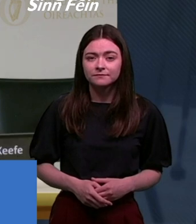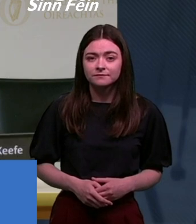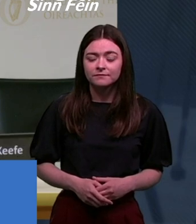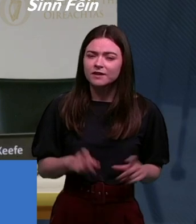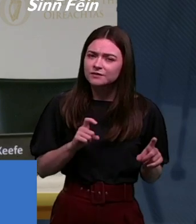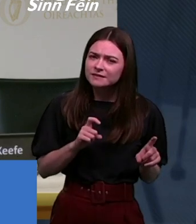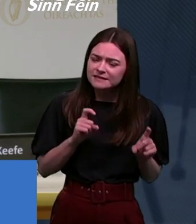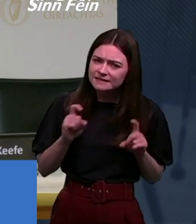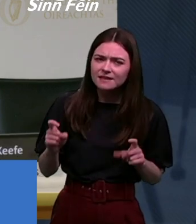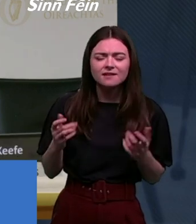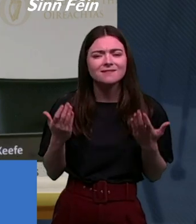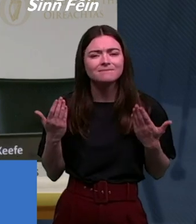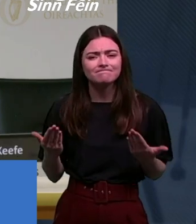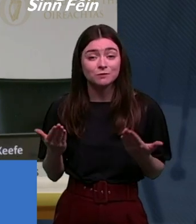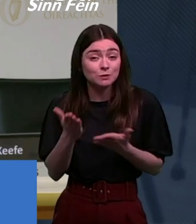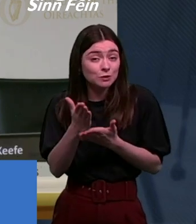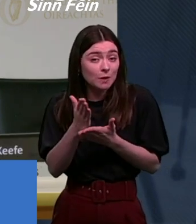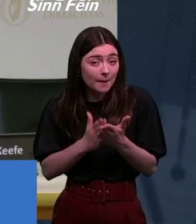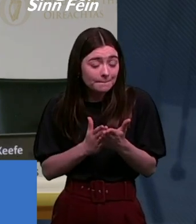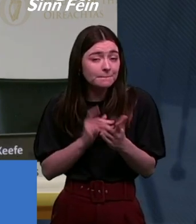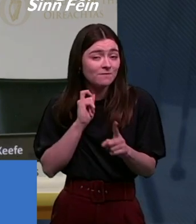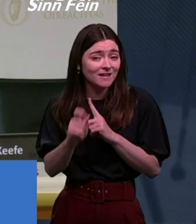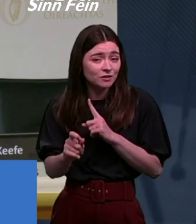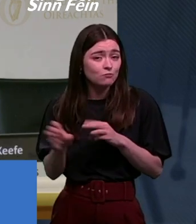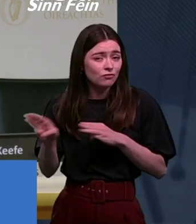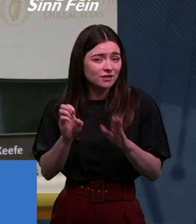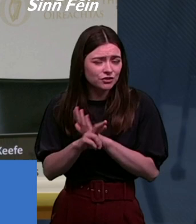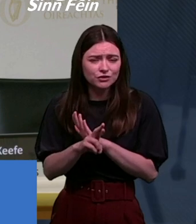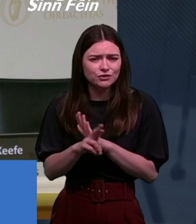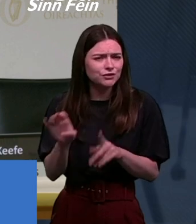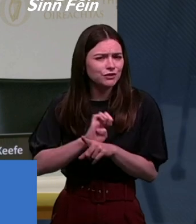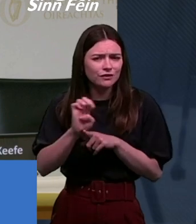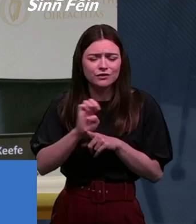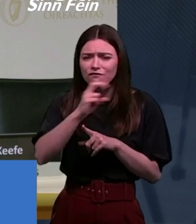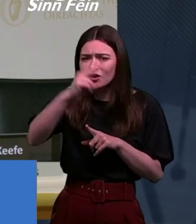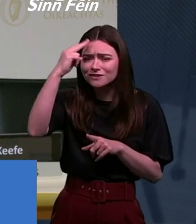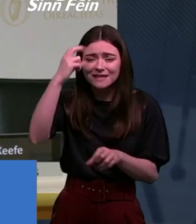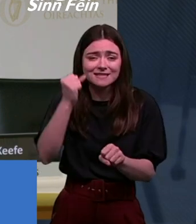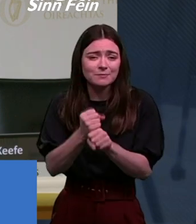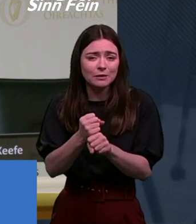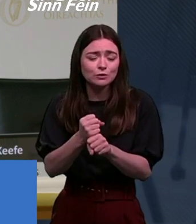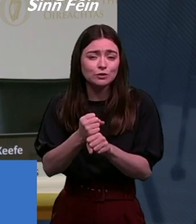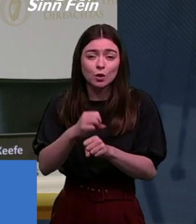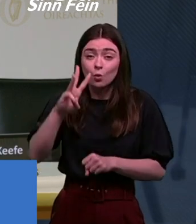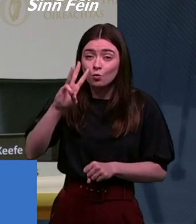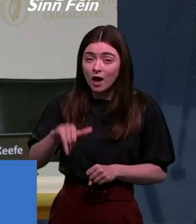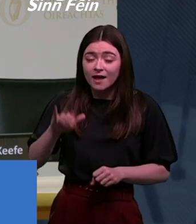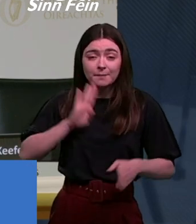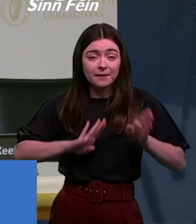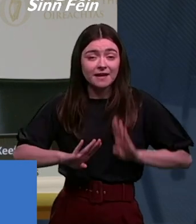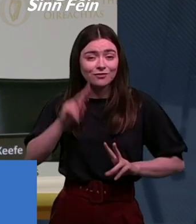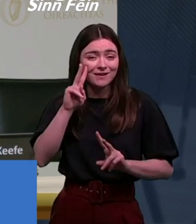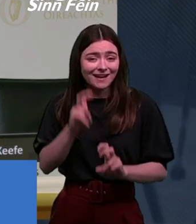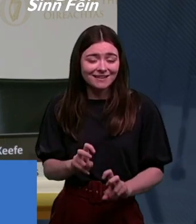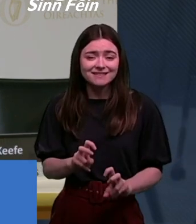kind of among some practitioners a lack of understanding of why behaviour analysis is